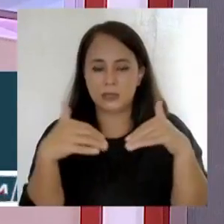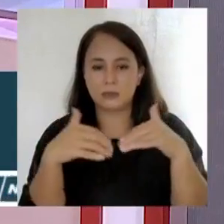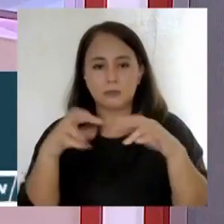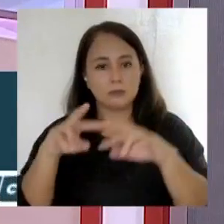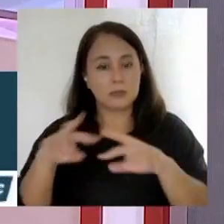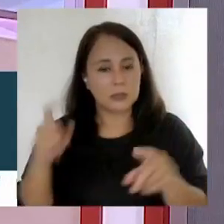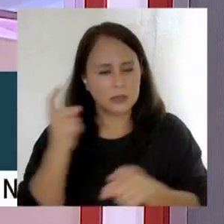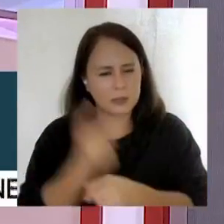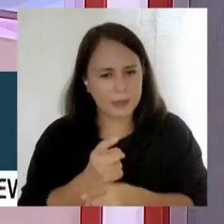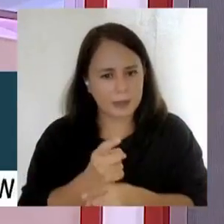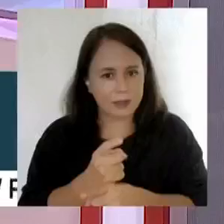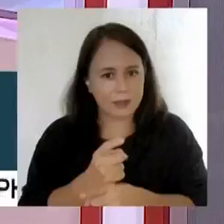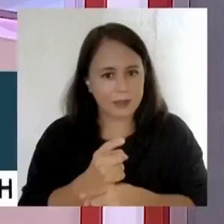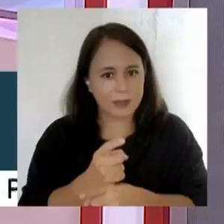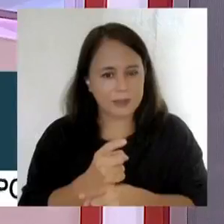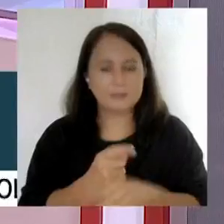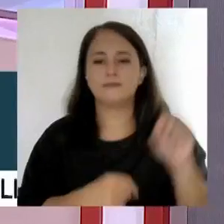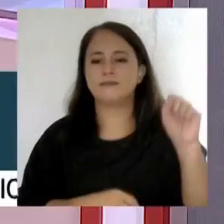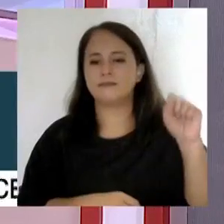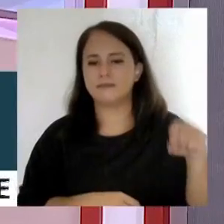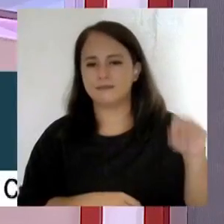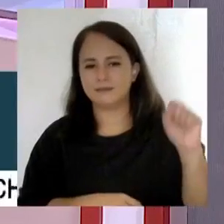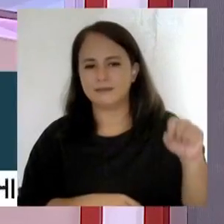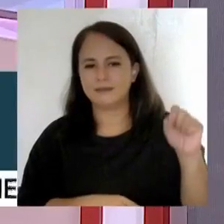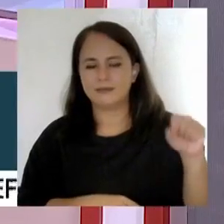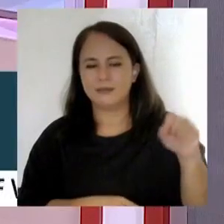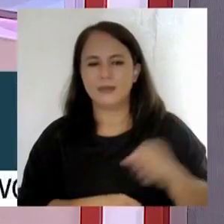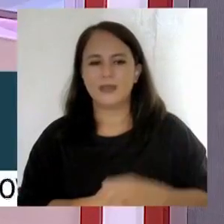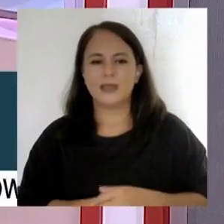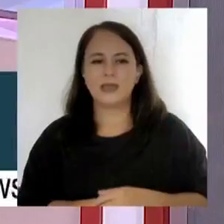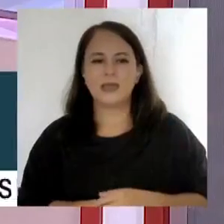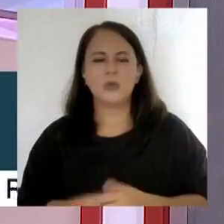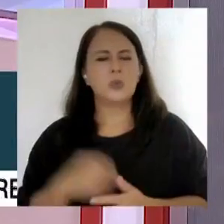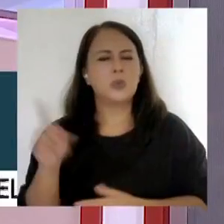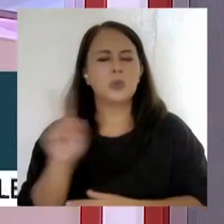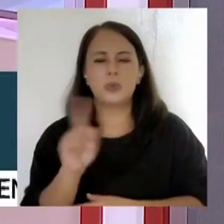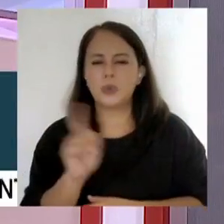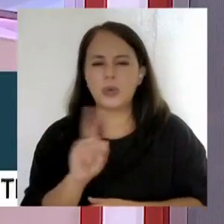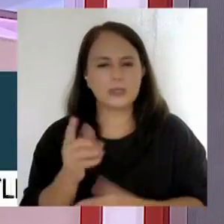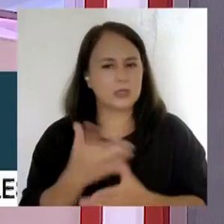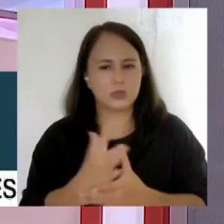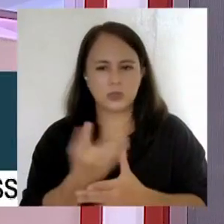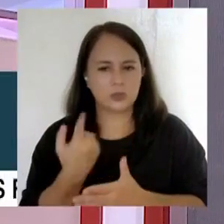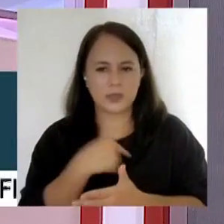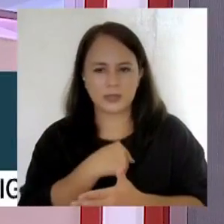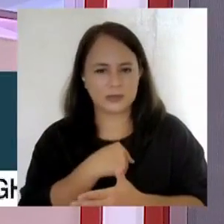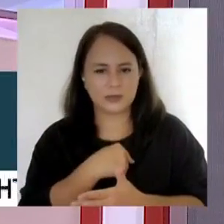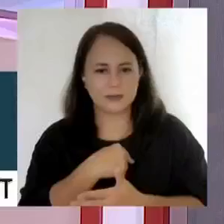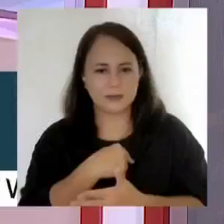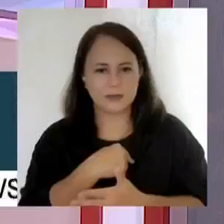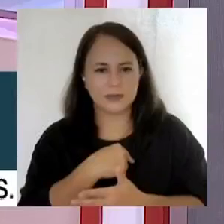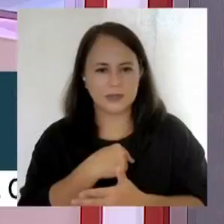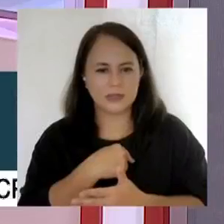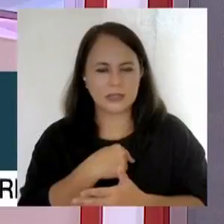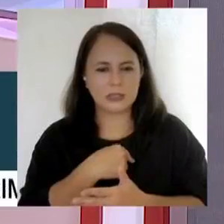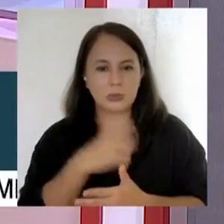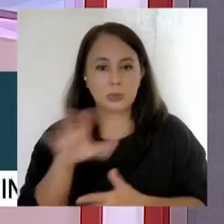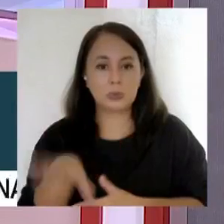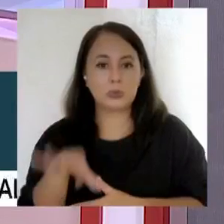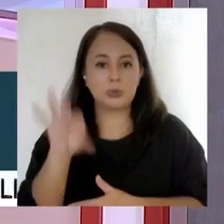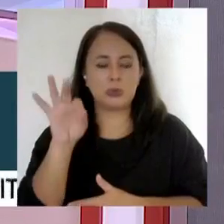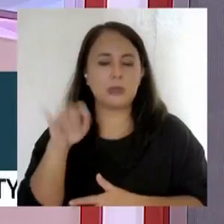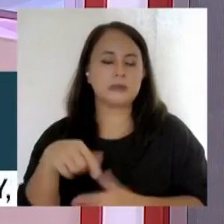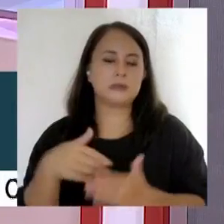ba? Yes po. Okay. What can you share with us that you found out during that